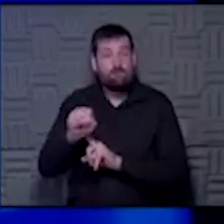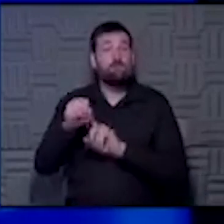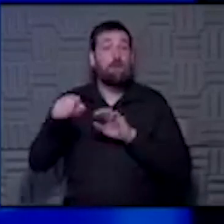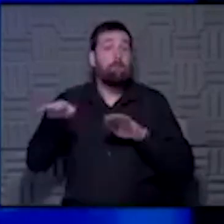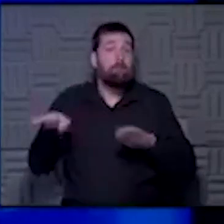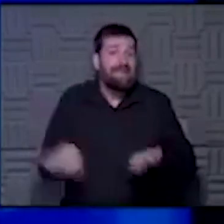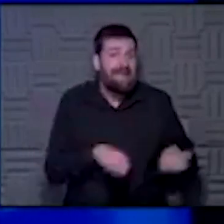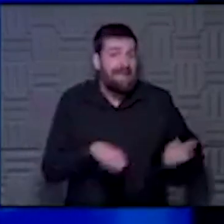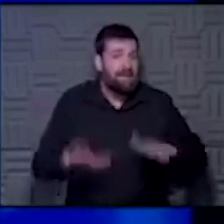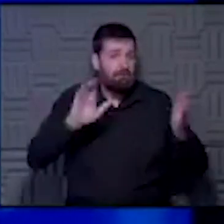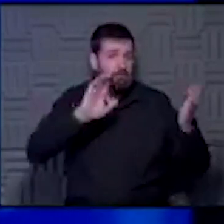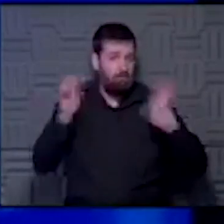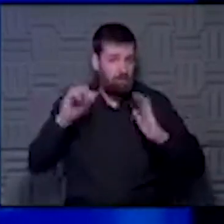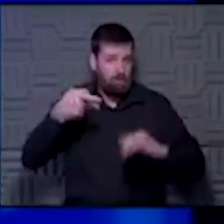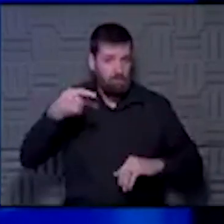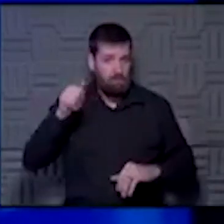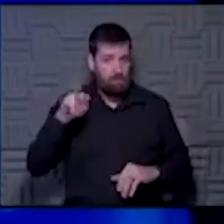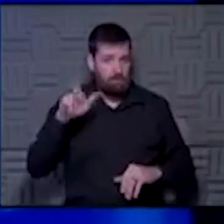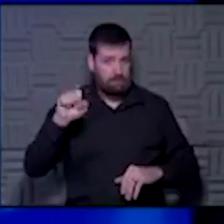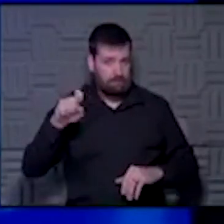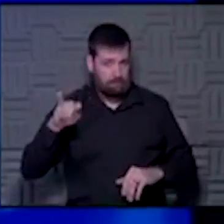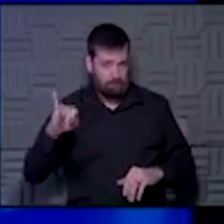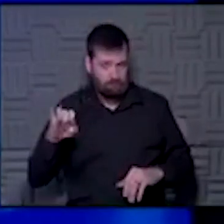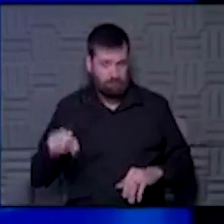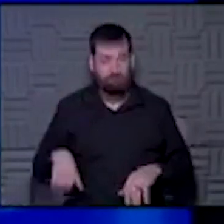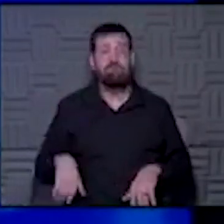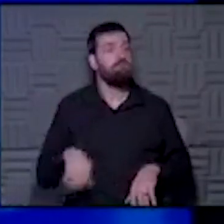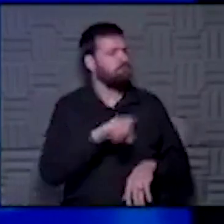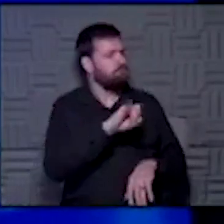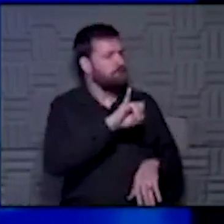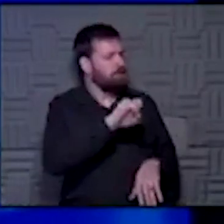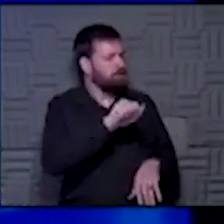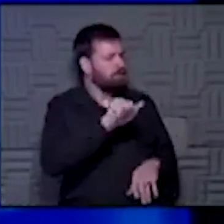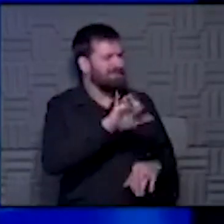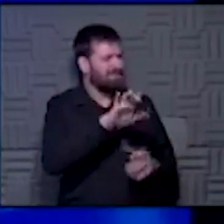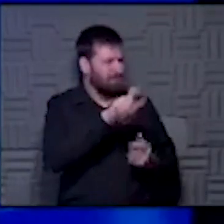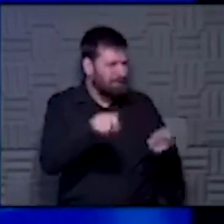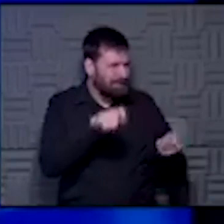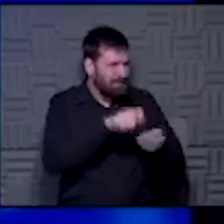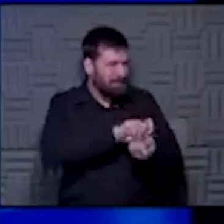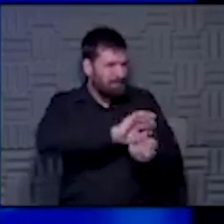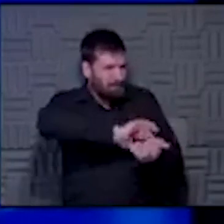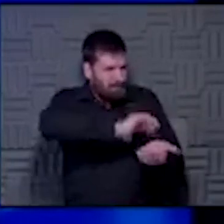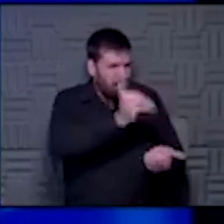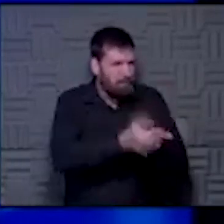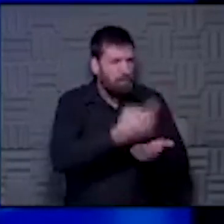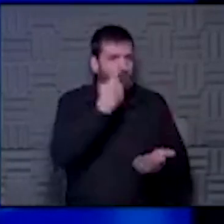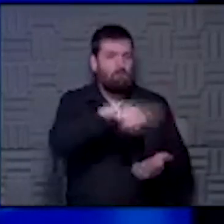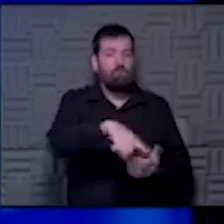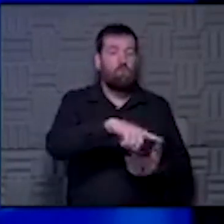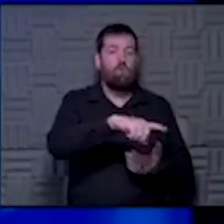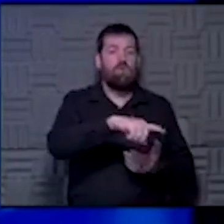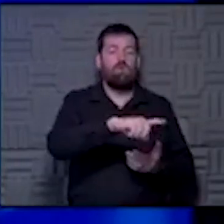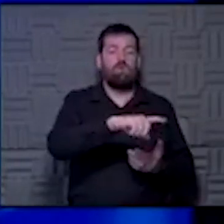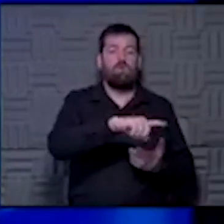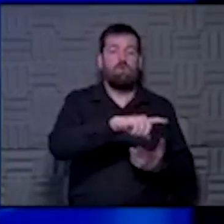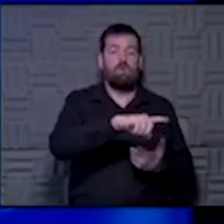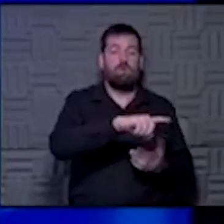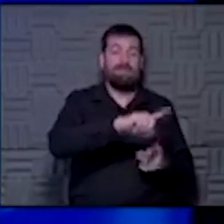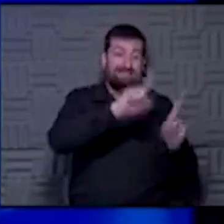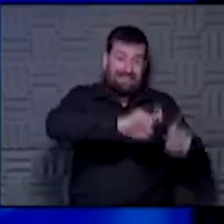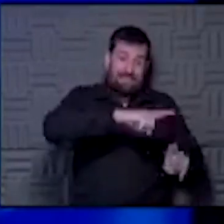in a parasitic nature. Isaac wants to know, is there a certain range of viral load high enough to register a positive test, but low enough not